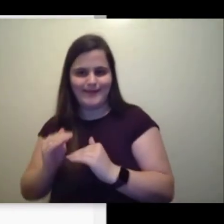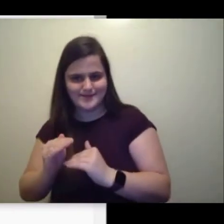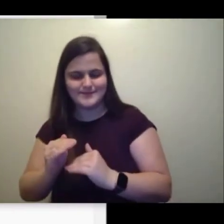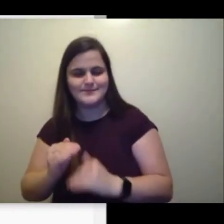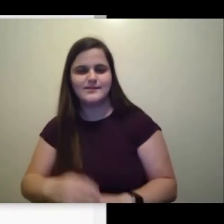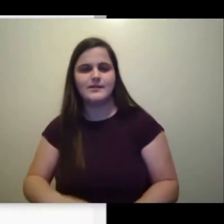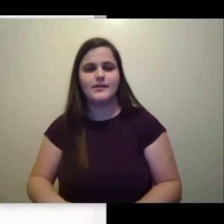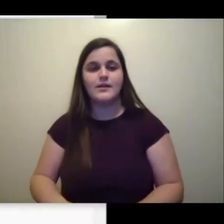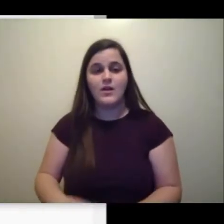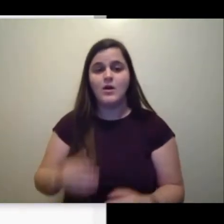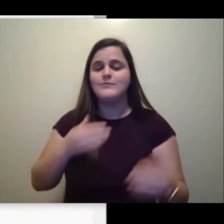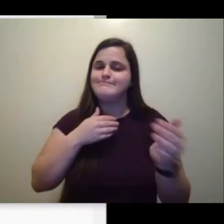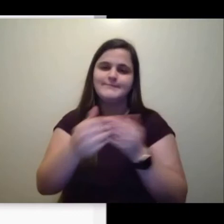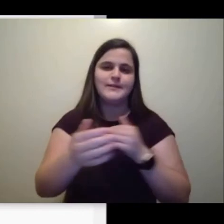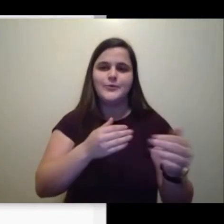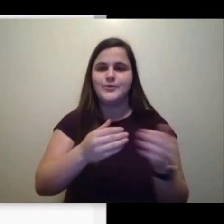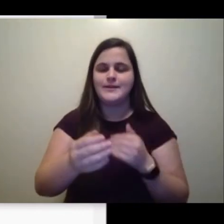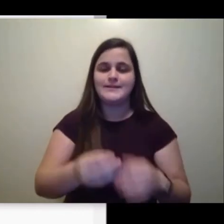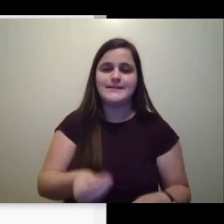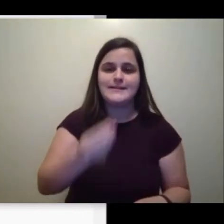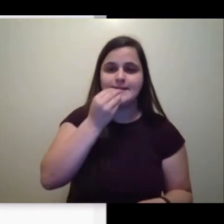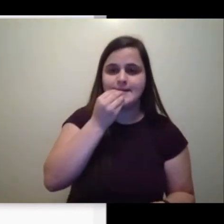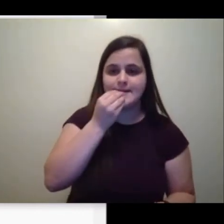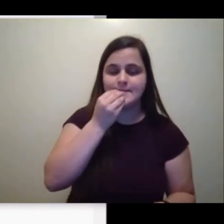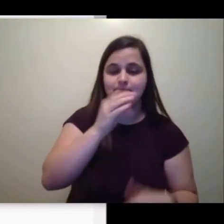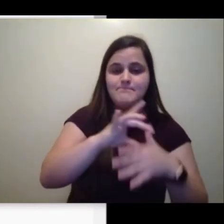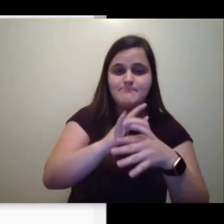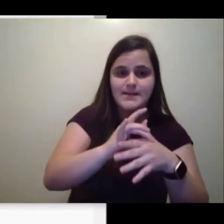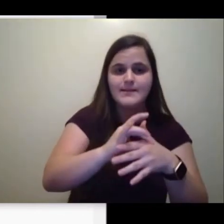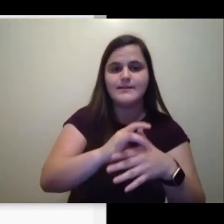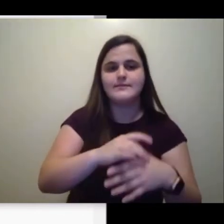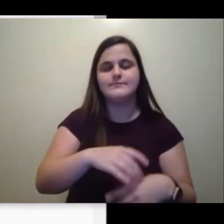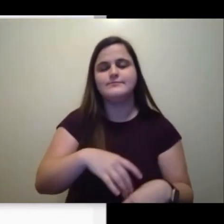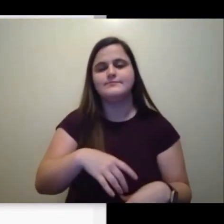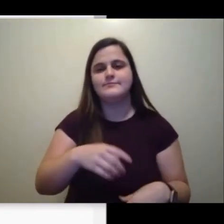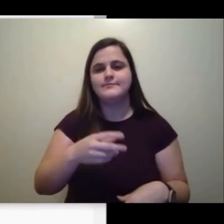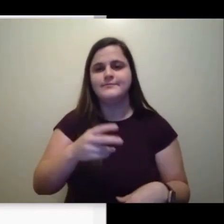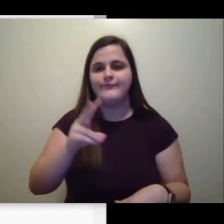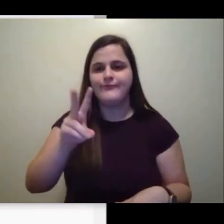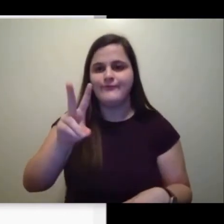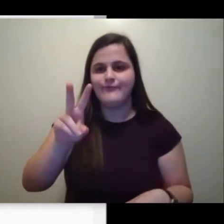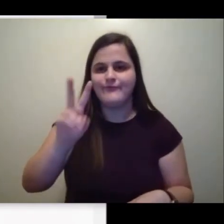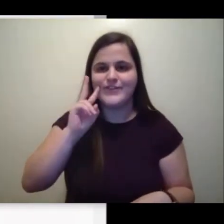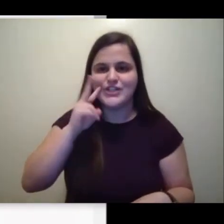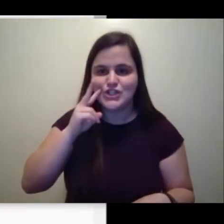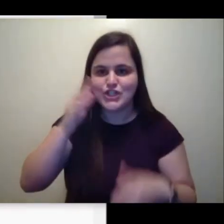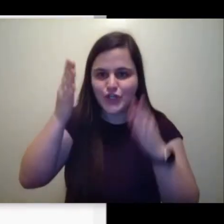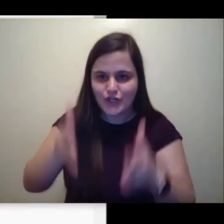vegetarian, or vegan, can get enough protein by eating a variety of foods.